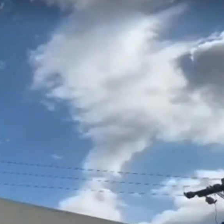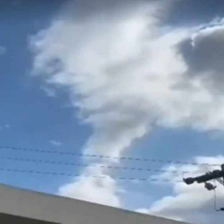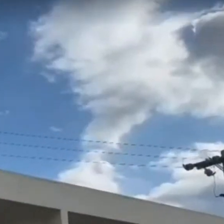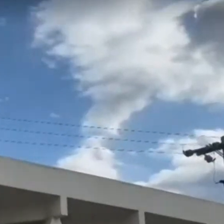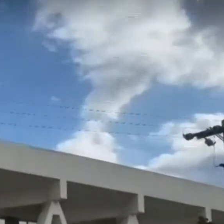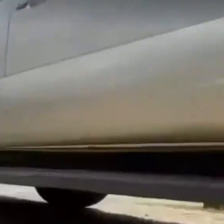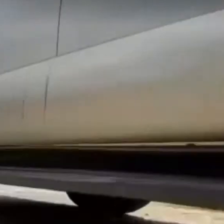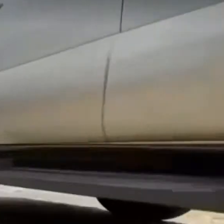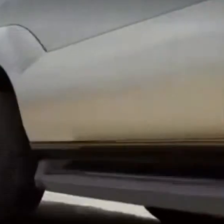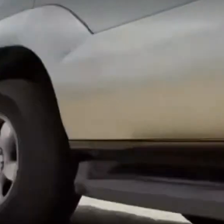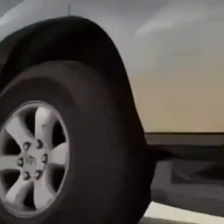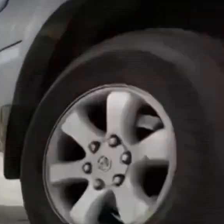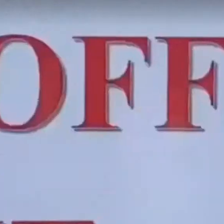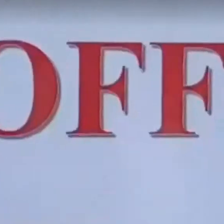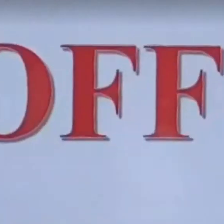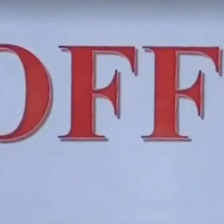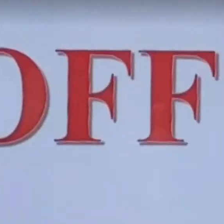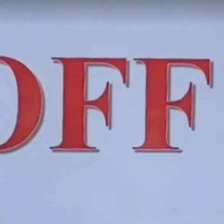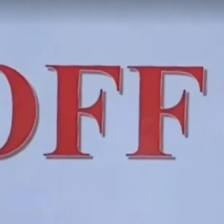639-5433.